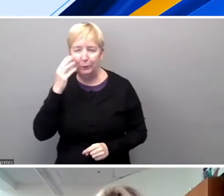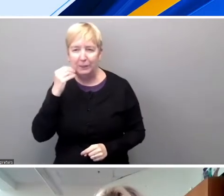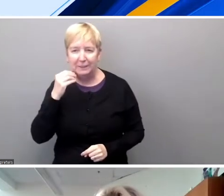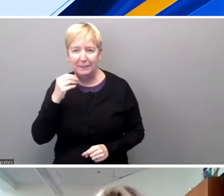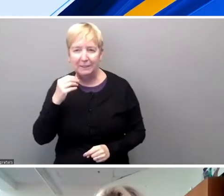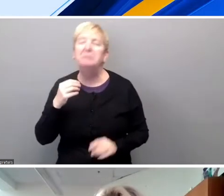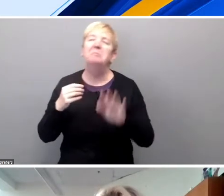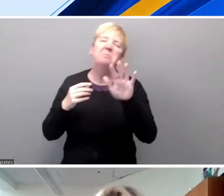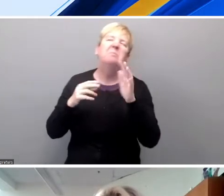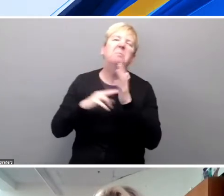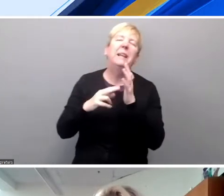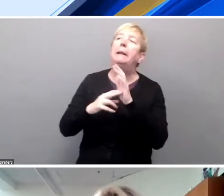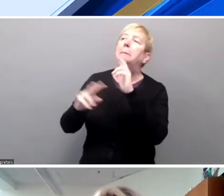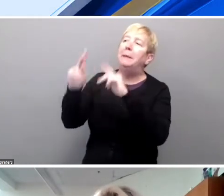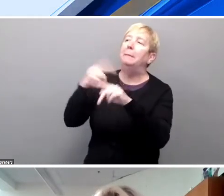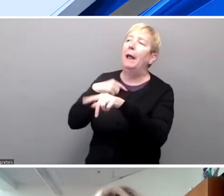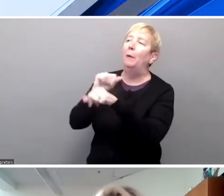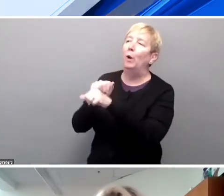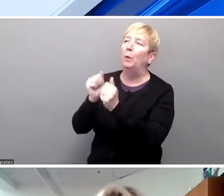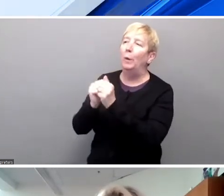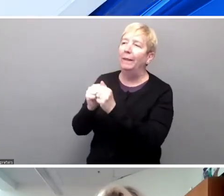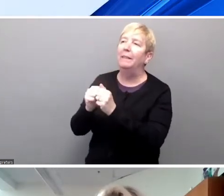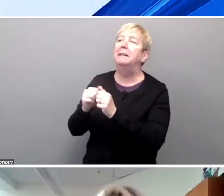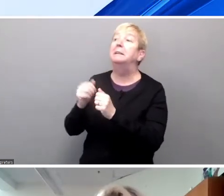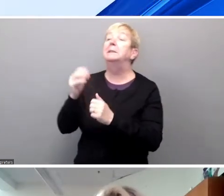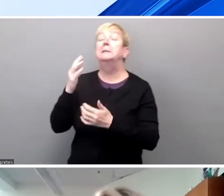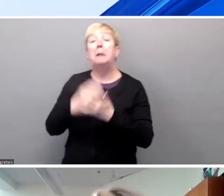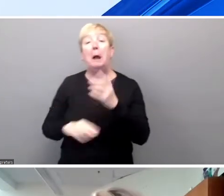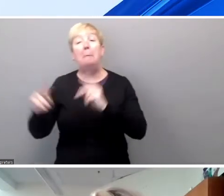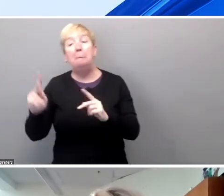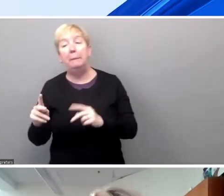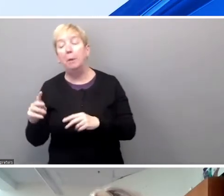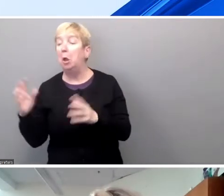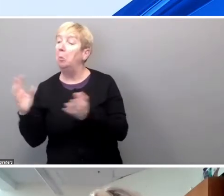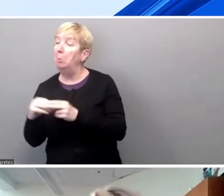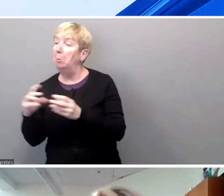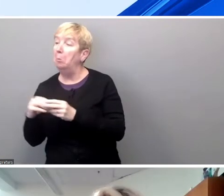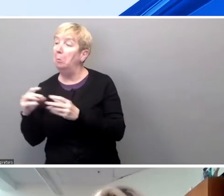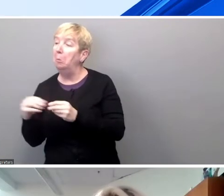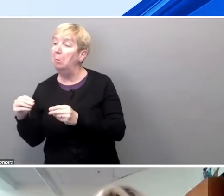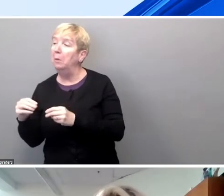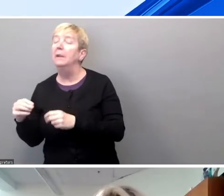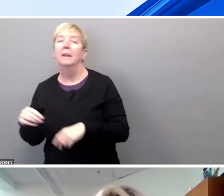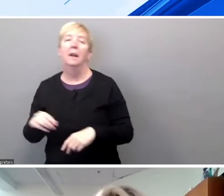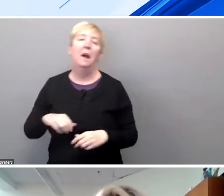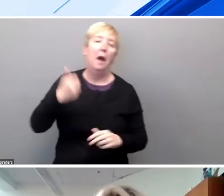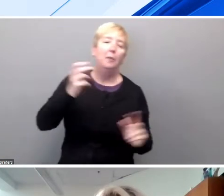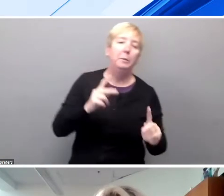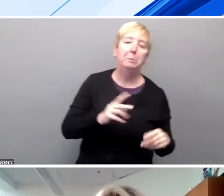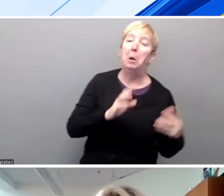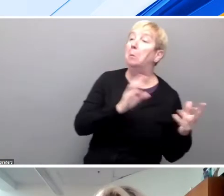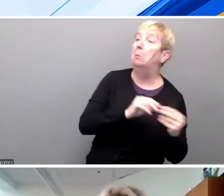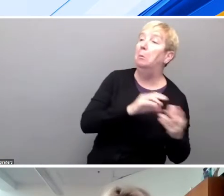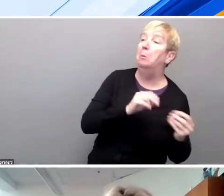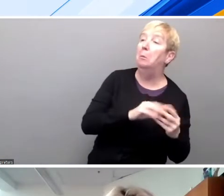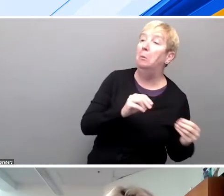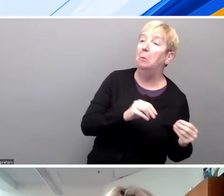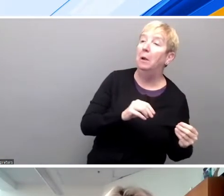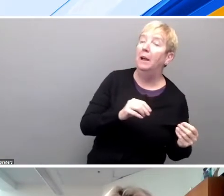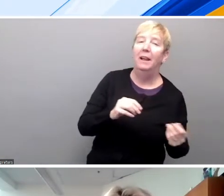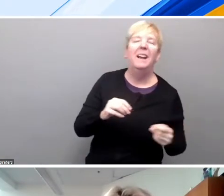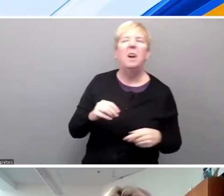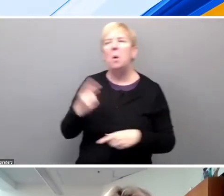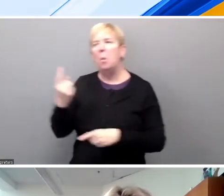my coworkers here. On one side, I had a coworker who went and just literally called the CVS at